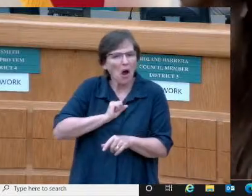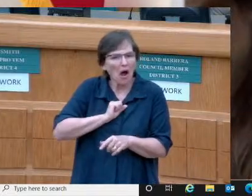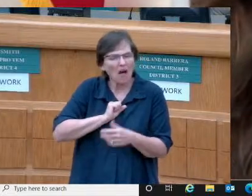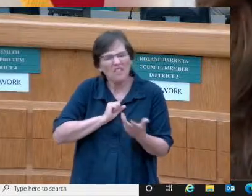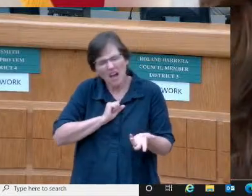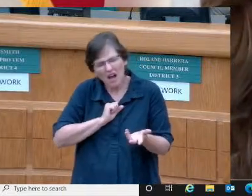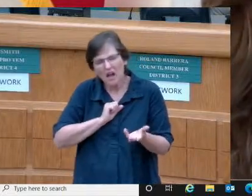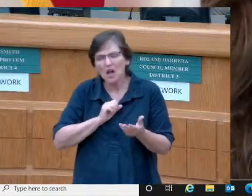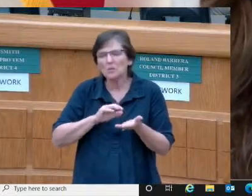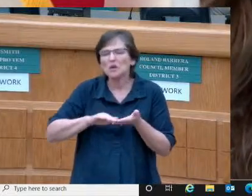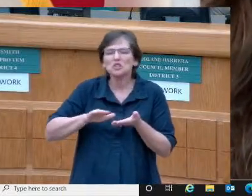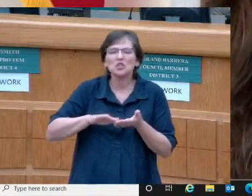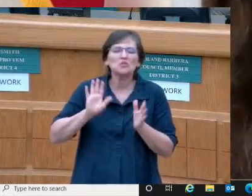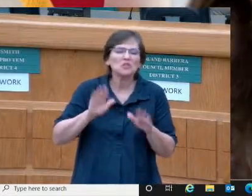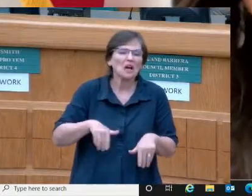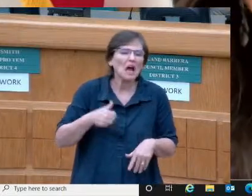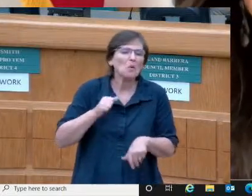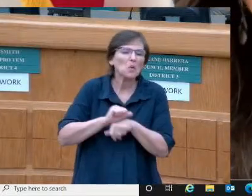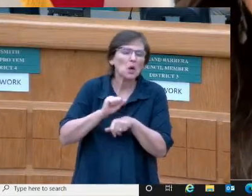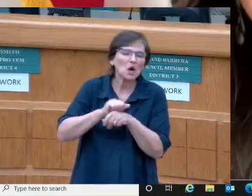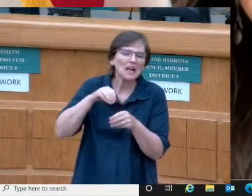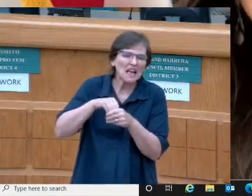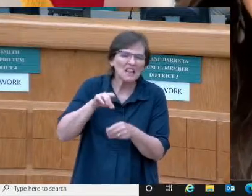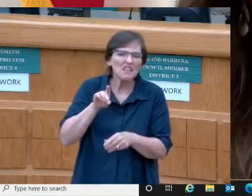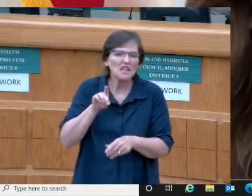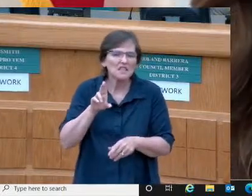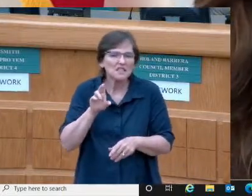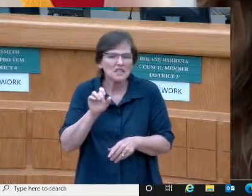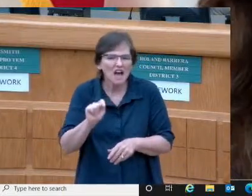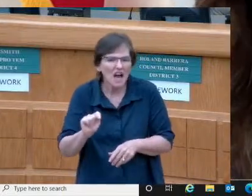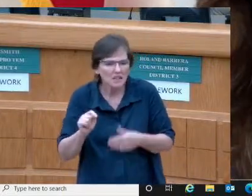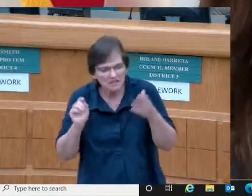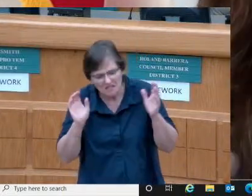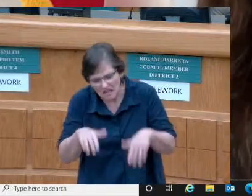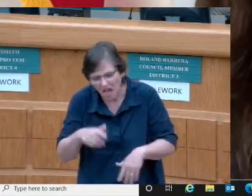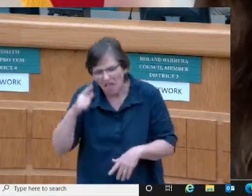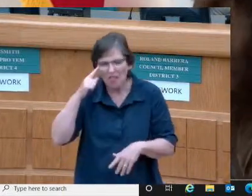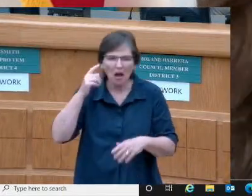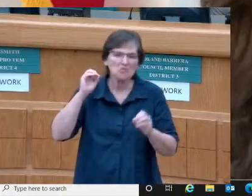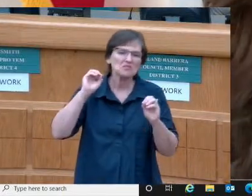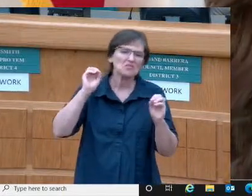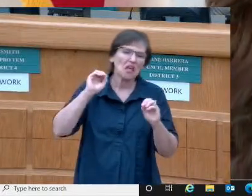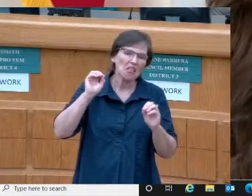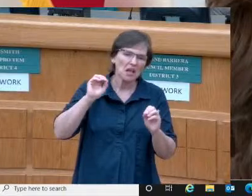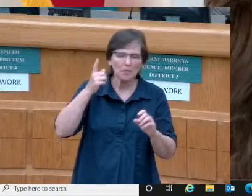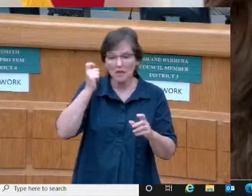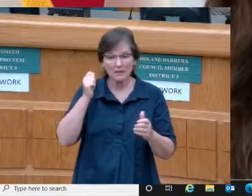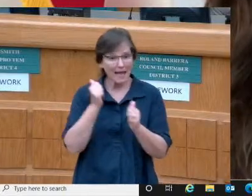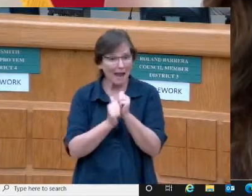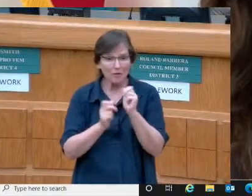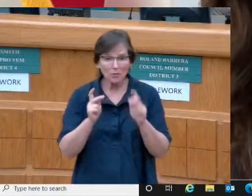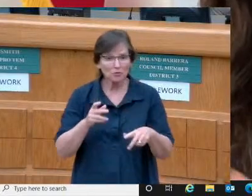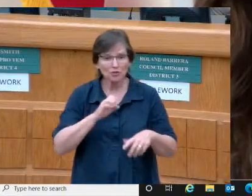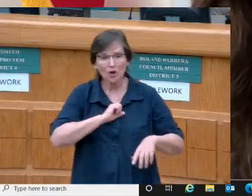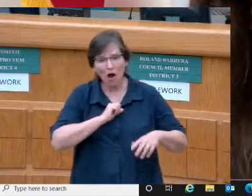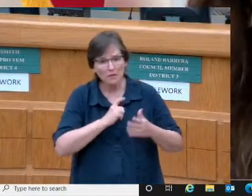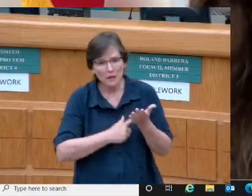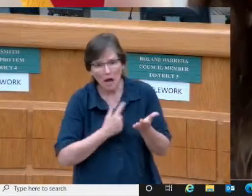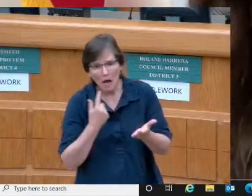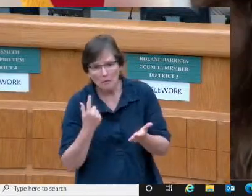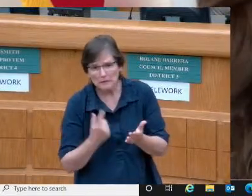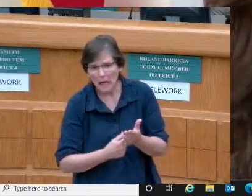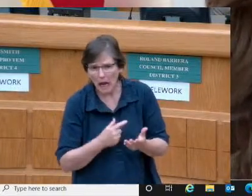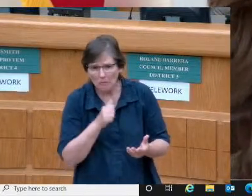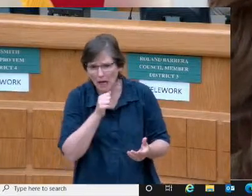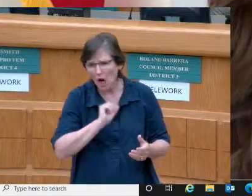why I'm coughing. And I didn't think it was so bad because, you know, everybody coughs. And fever, oh, it's